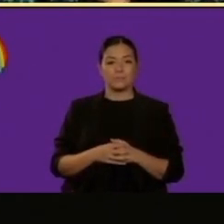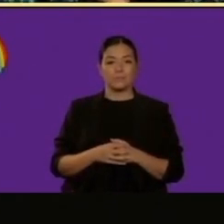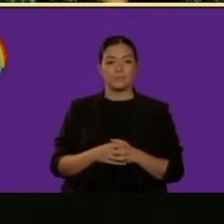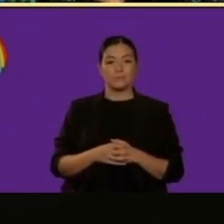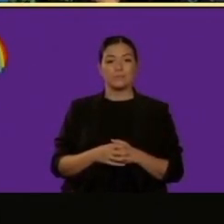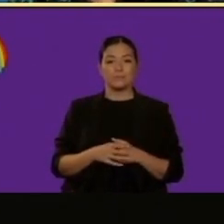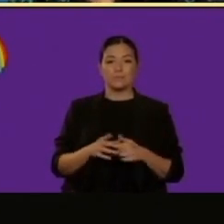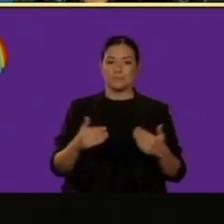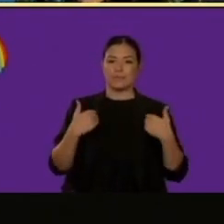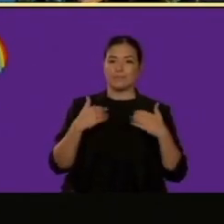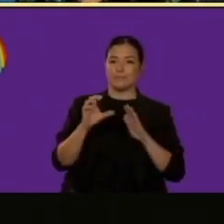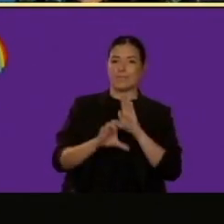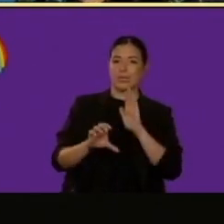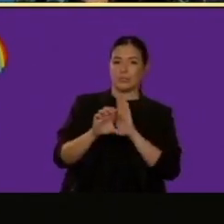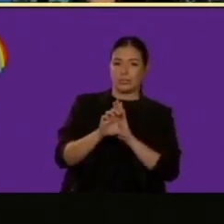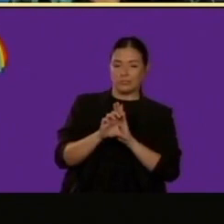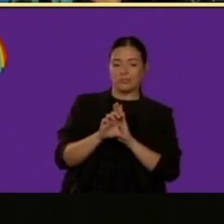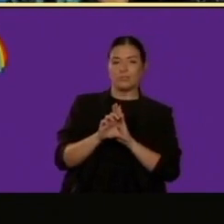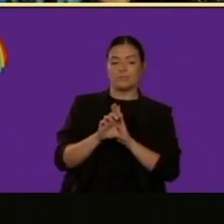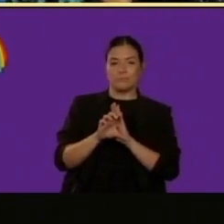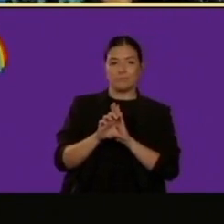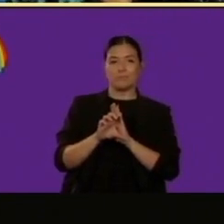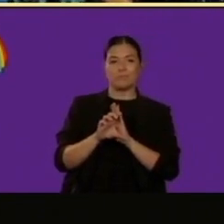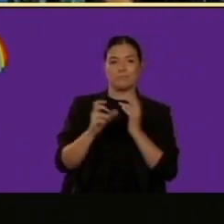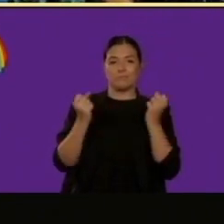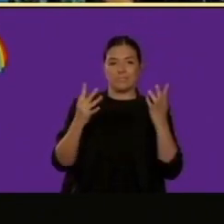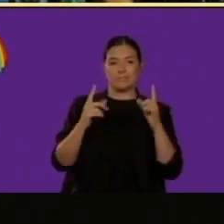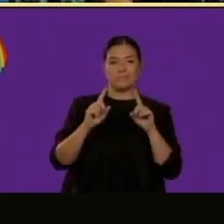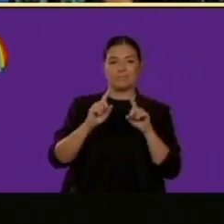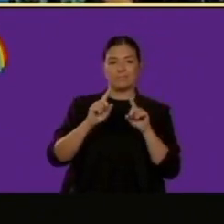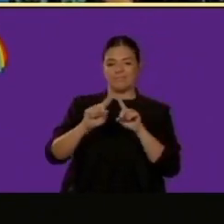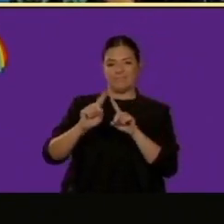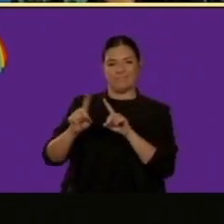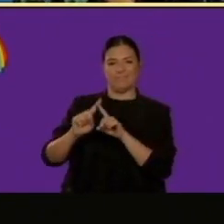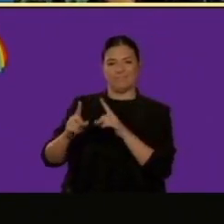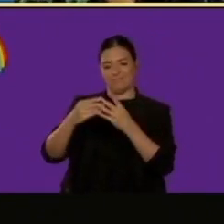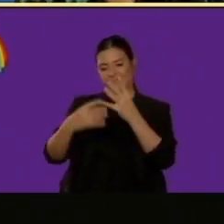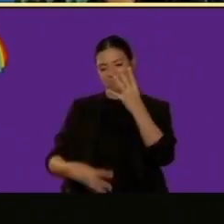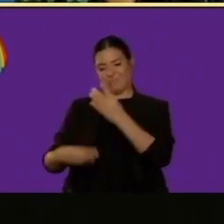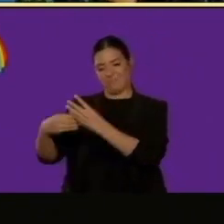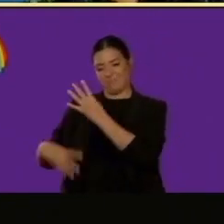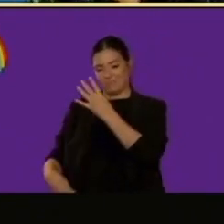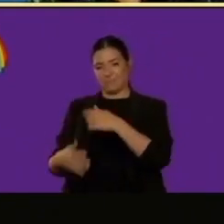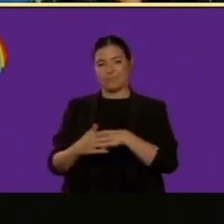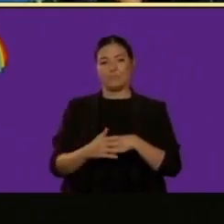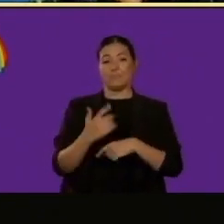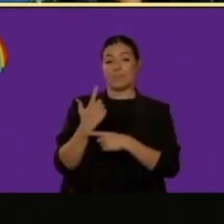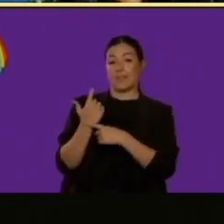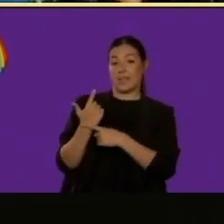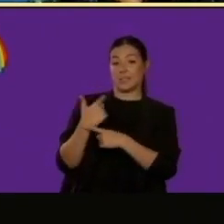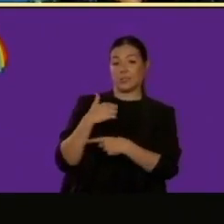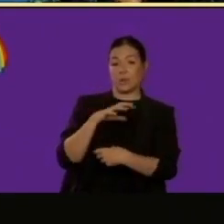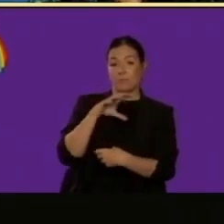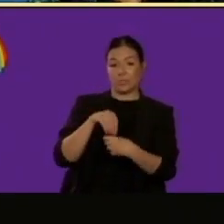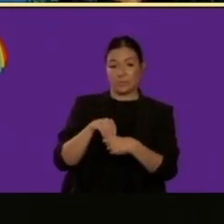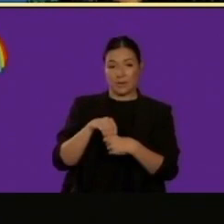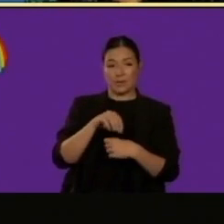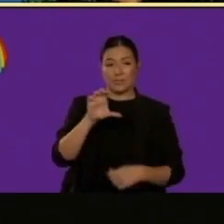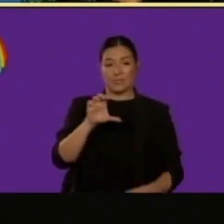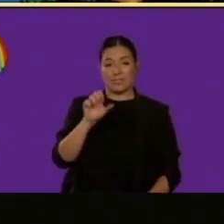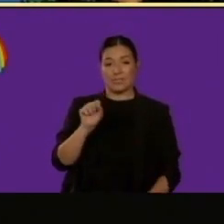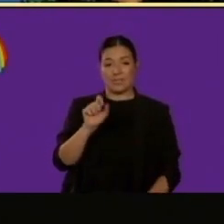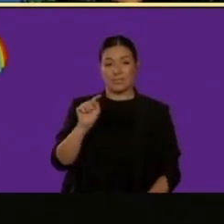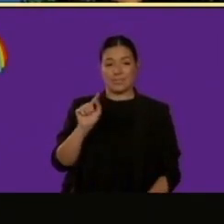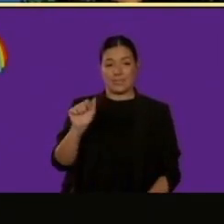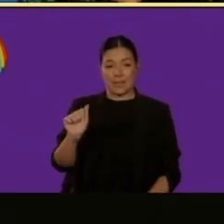Los estudiantes eligieron palabras The students chose words related according to their